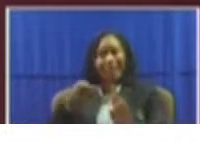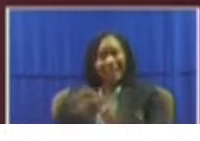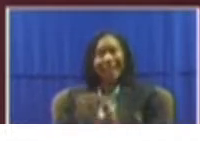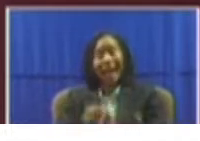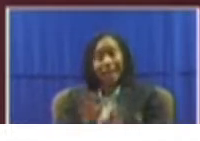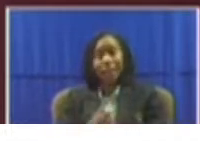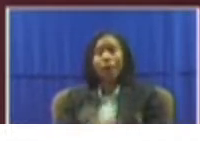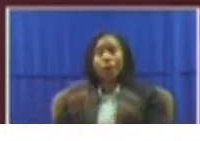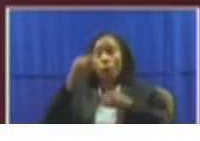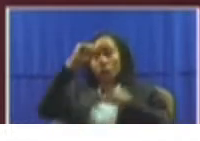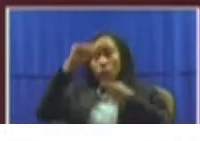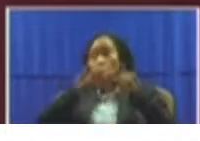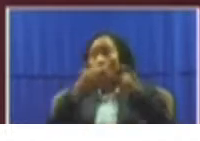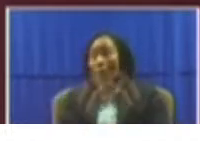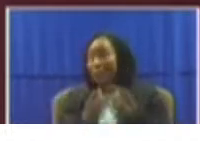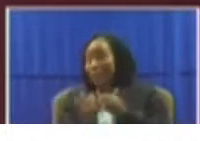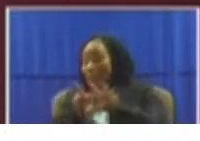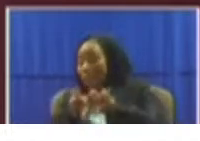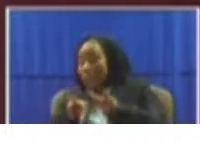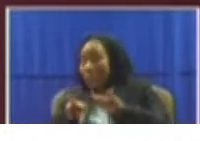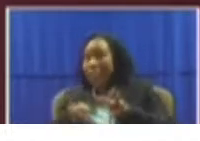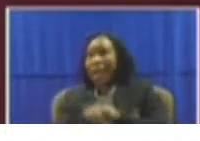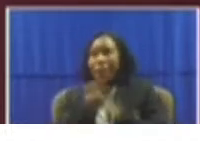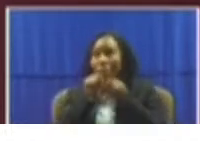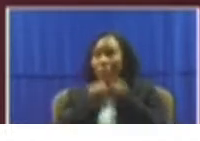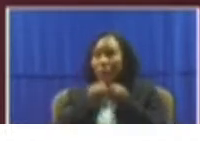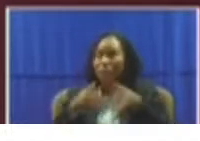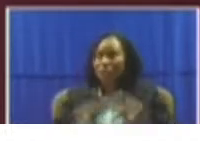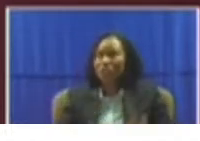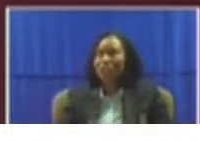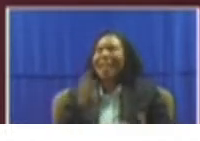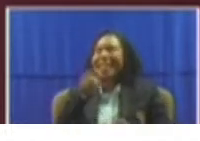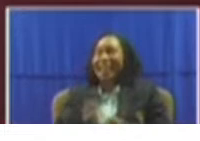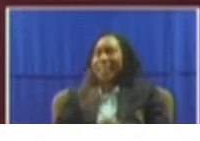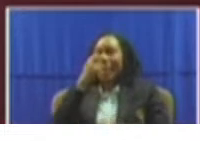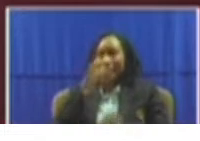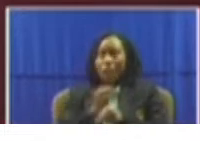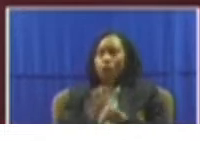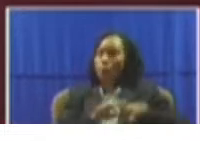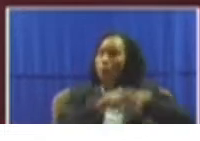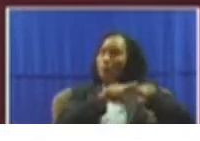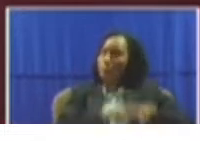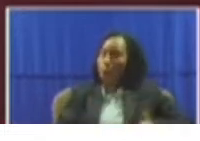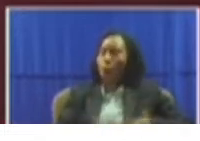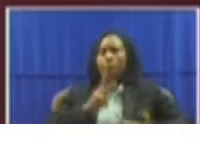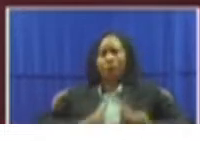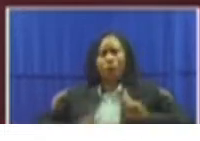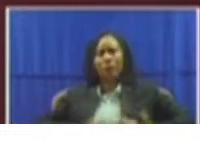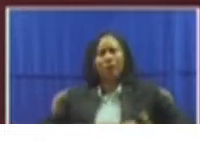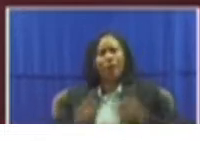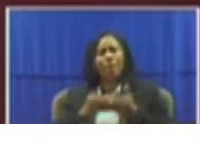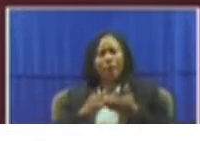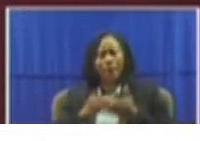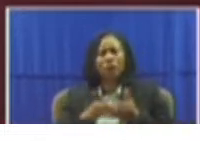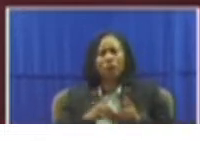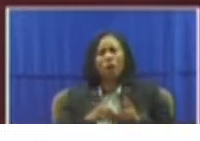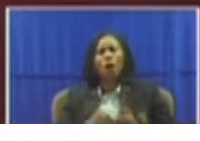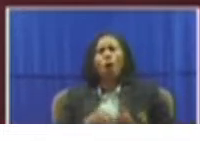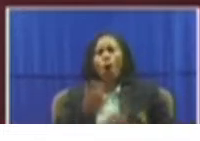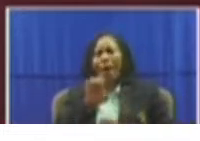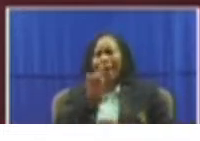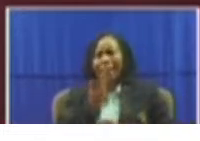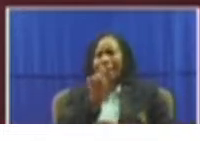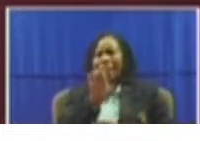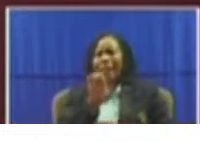by those committees. This should be basis from which the performance of members of the executive are assessed and